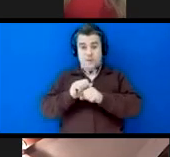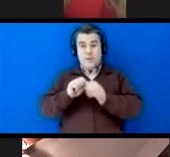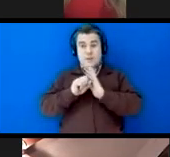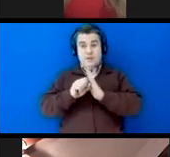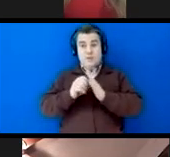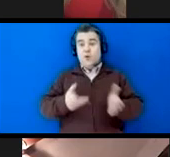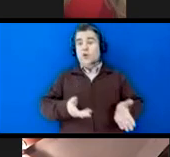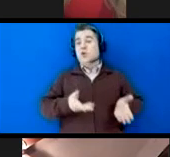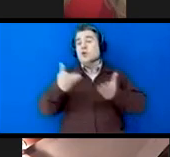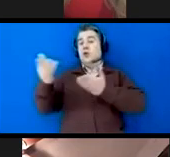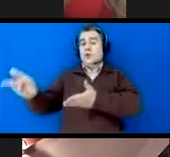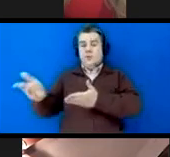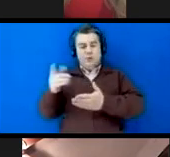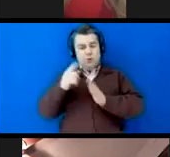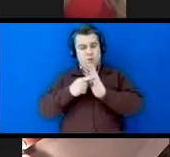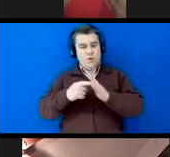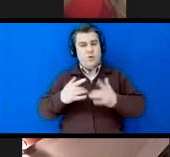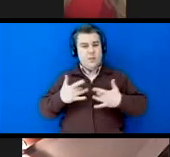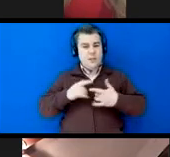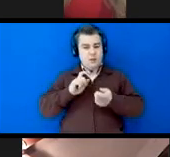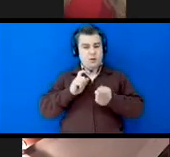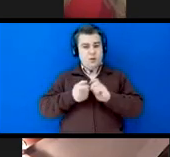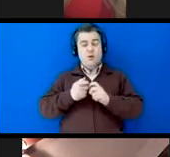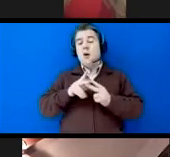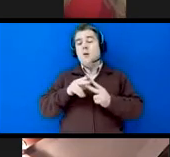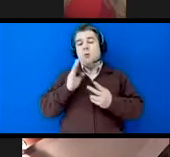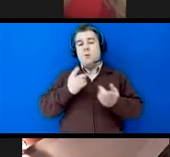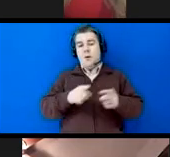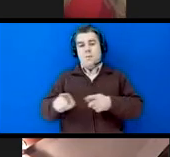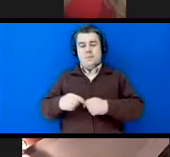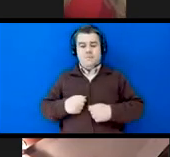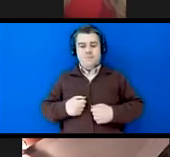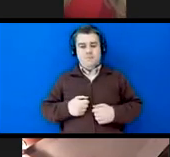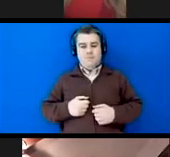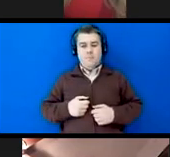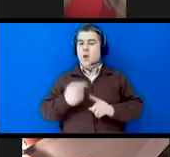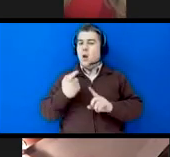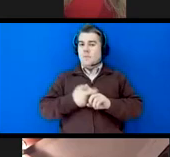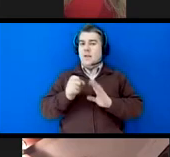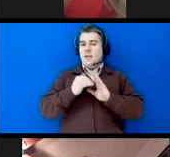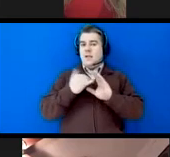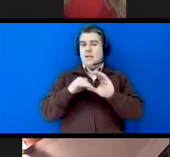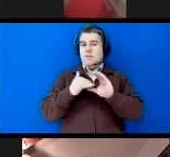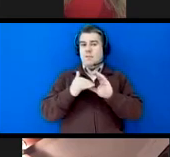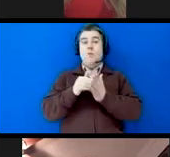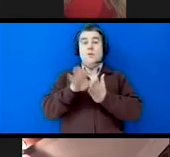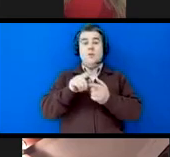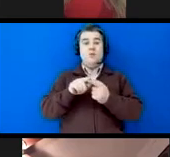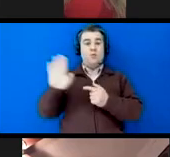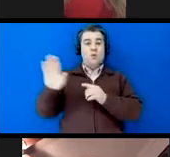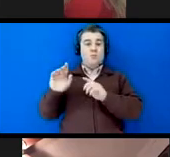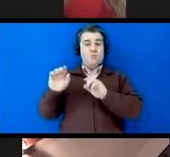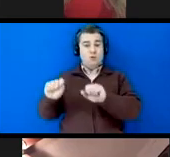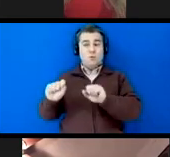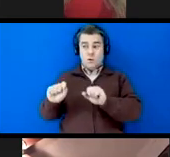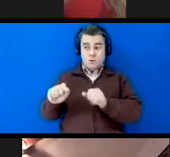see the status change in the app, a couple things are going to happen. An automatic email will be sent to your prospect letting them know that